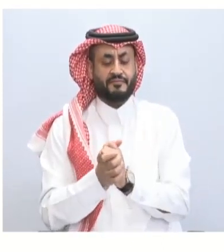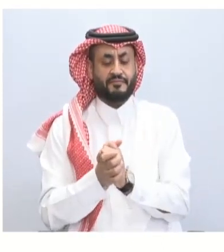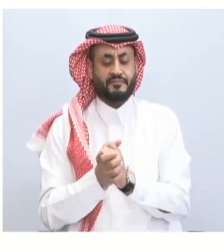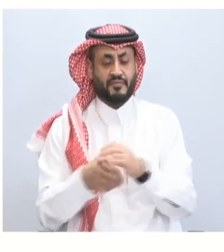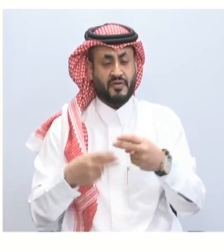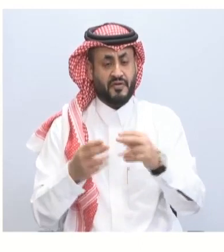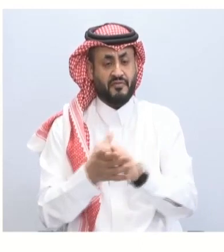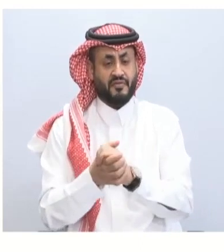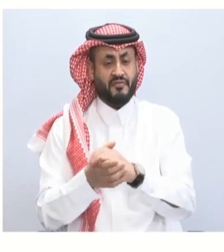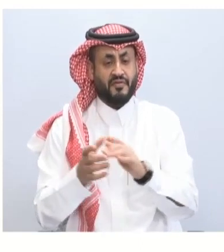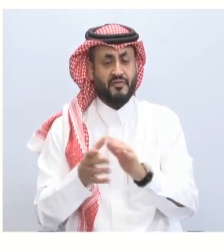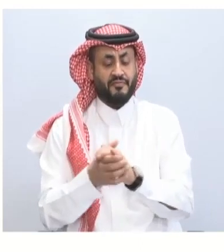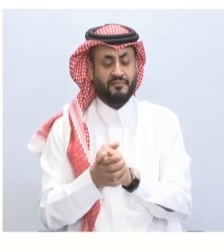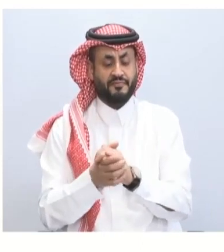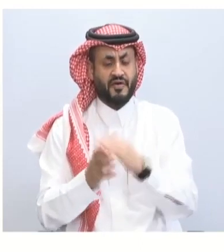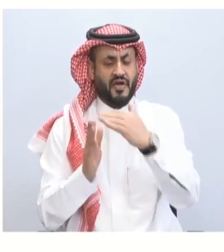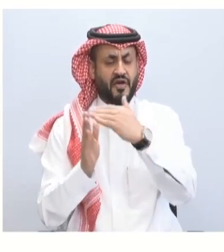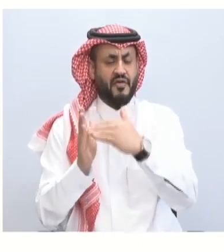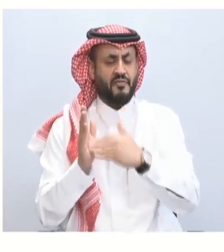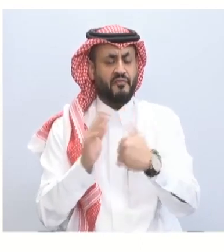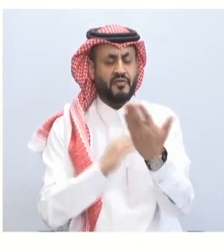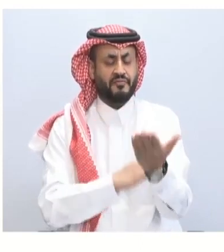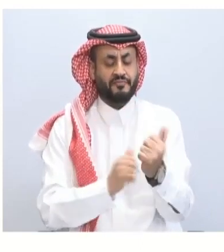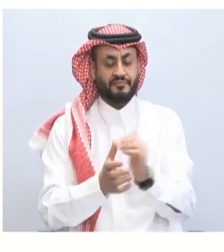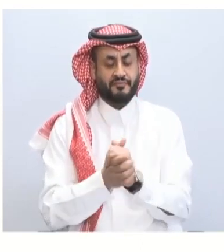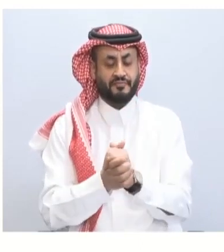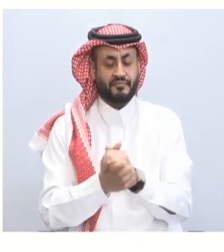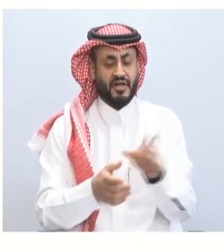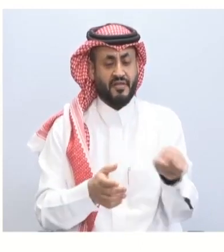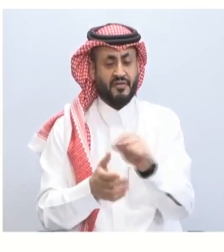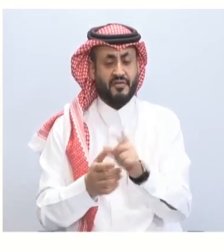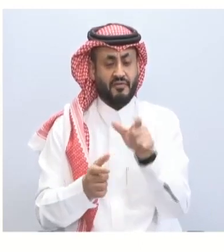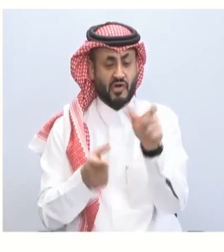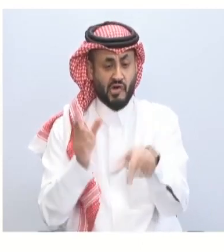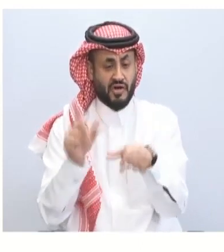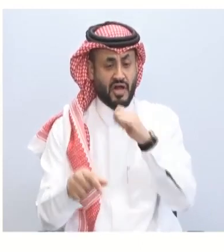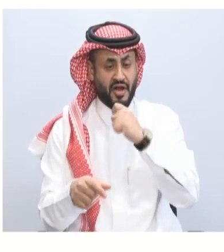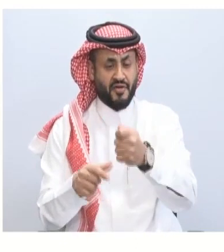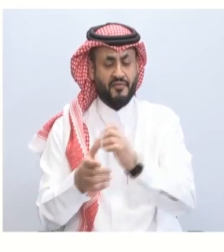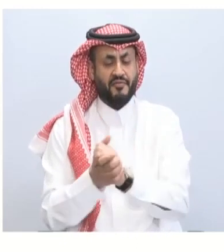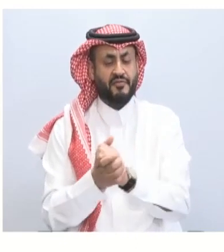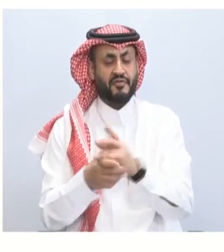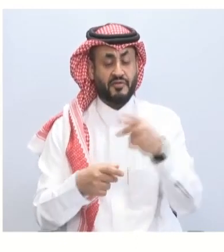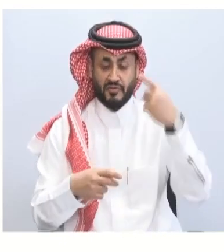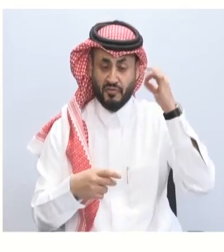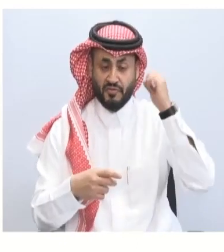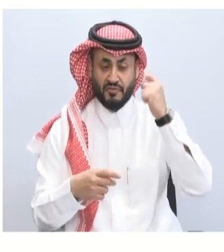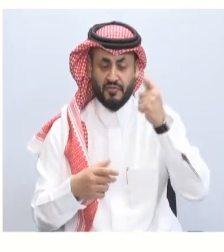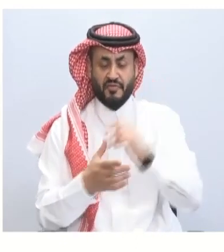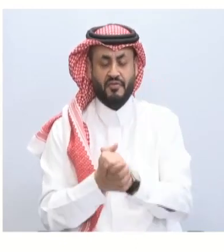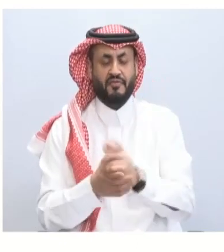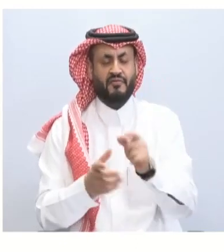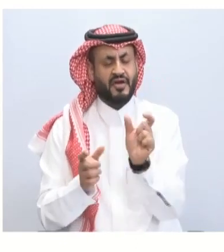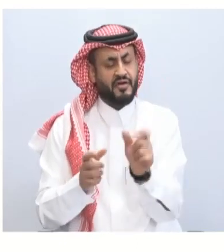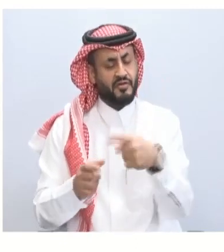able to operate in a different range of contexts. As one of the interviewees put it, "It wouldn't be a good idea to use